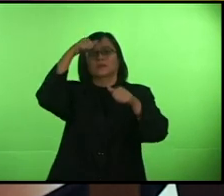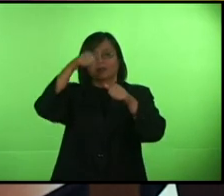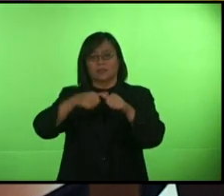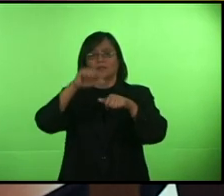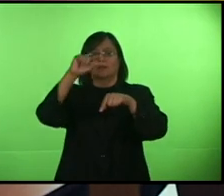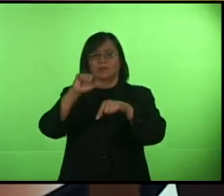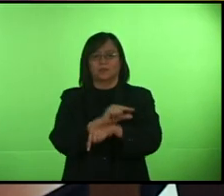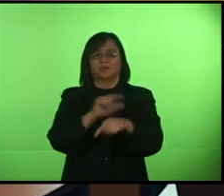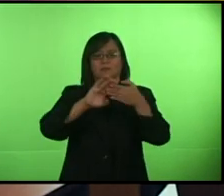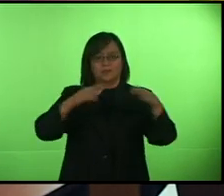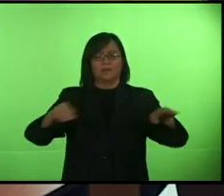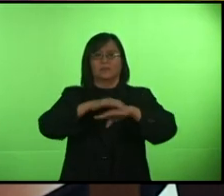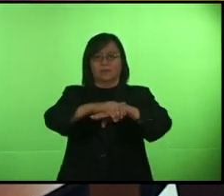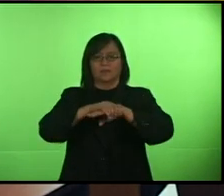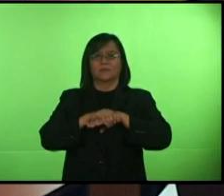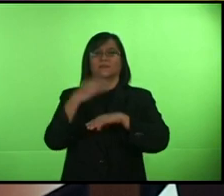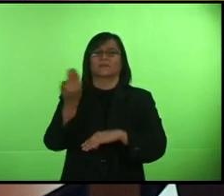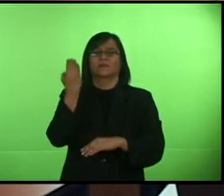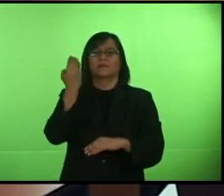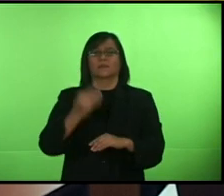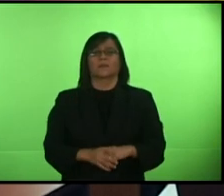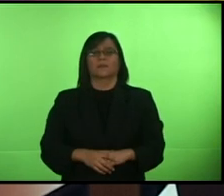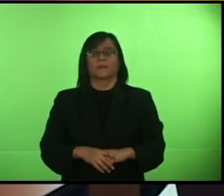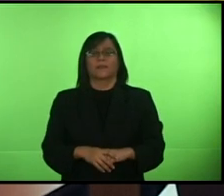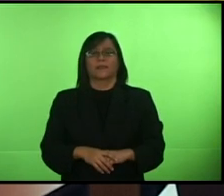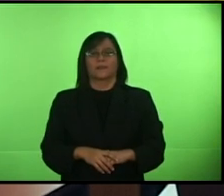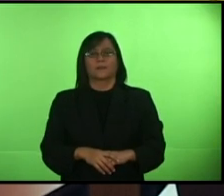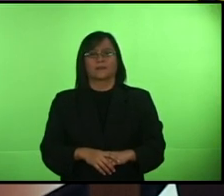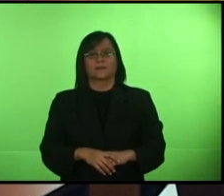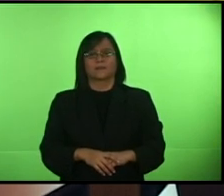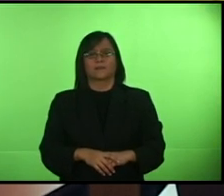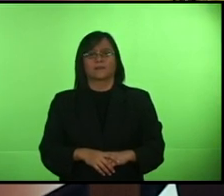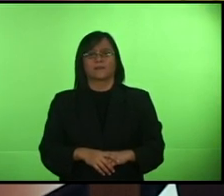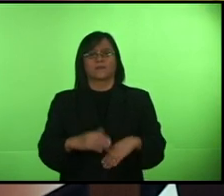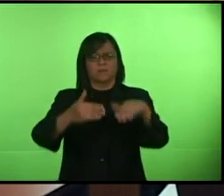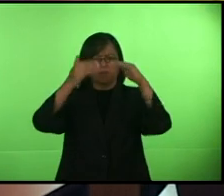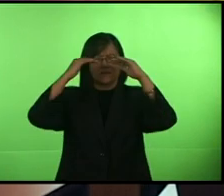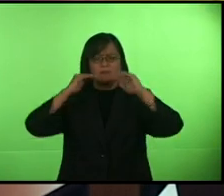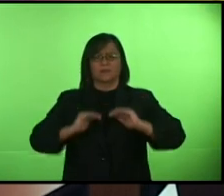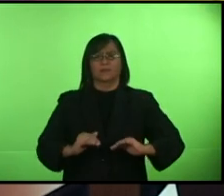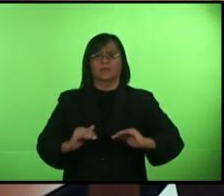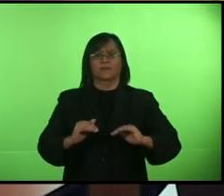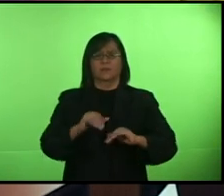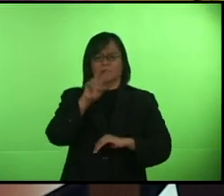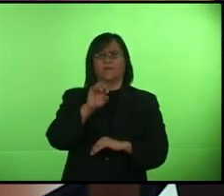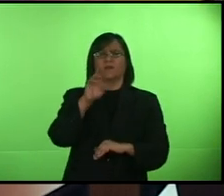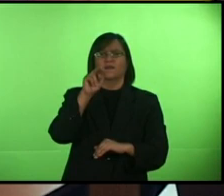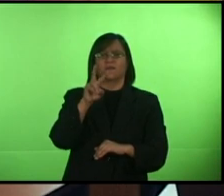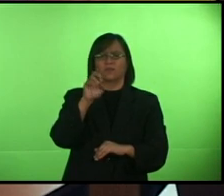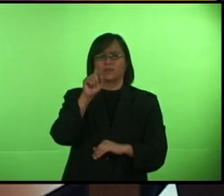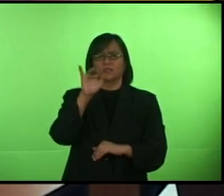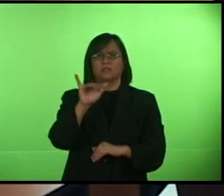English. All right? Next, we go to verbosity. What is verbosity? It sounds